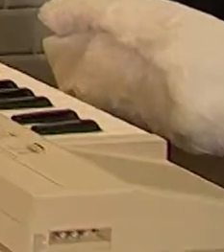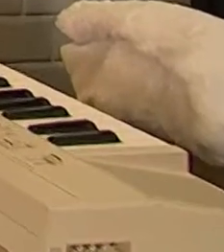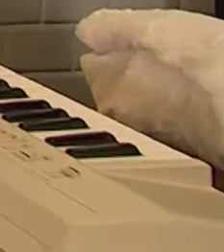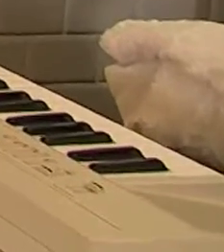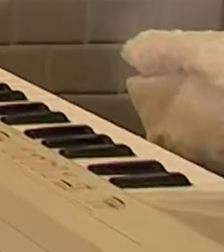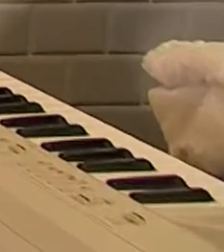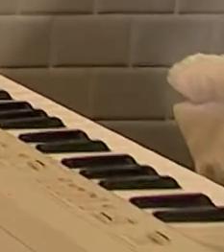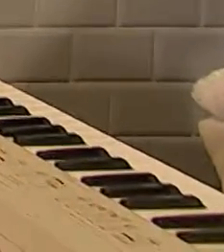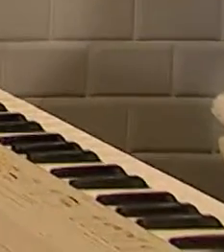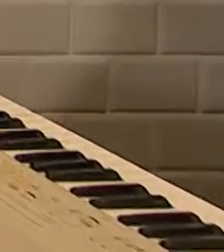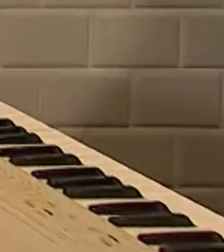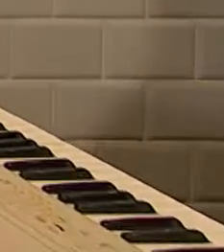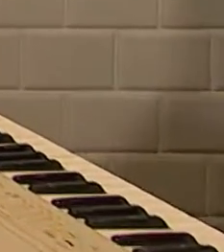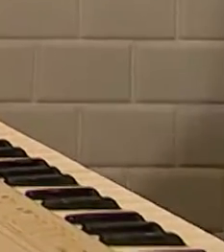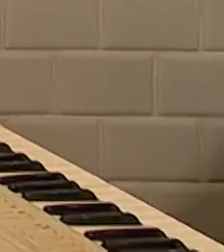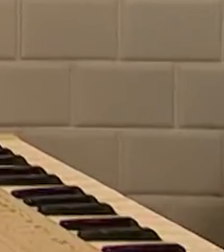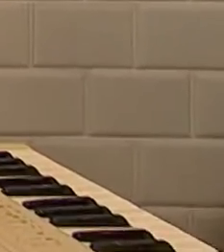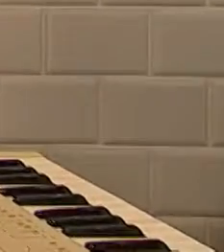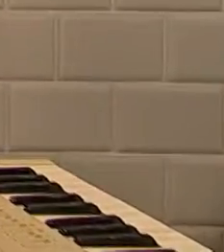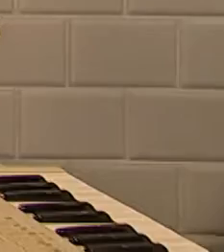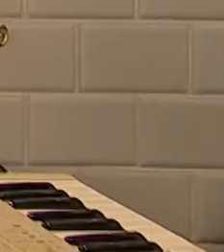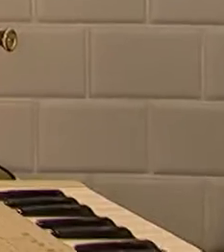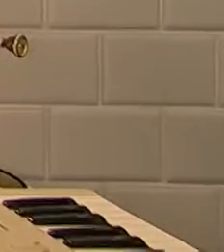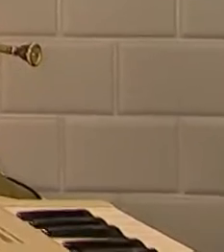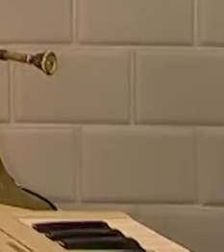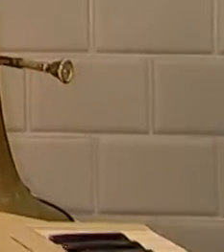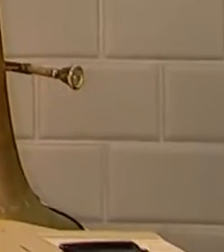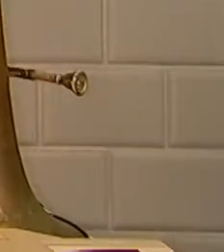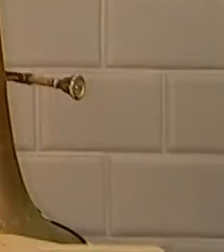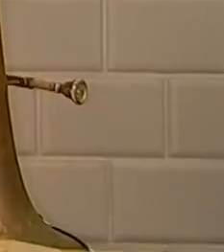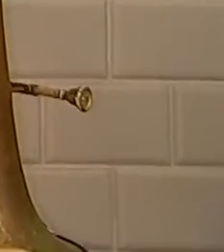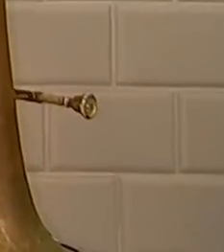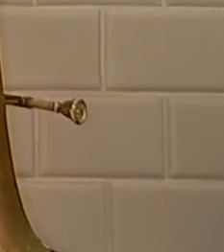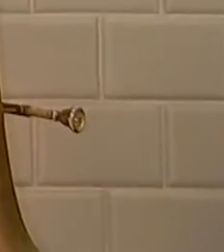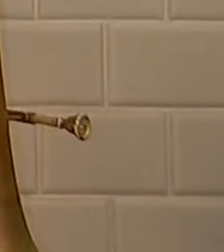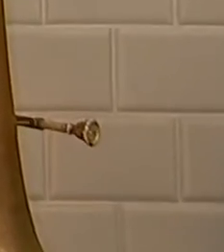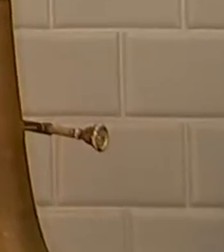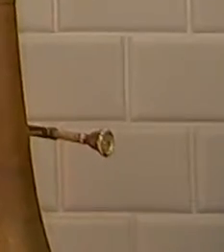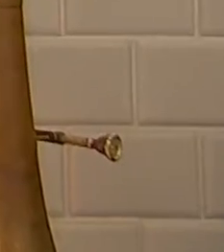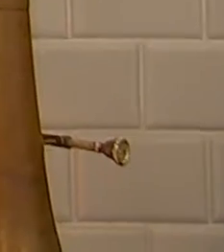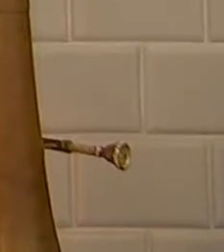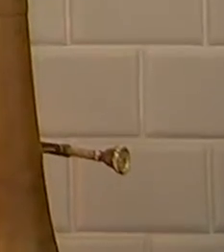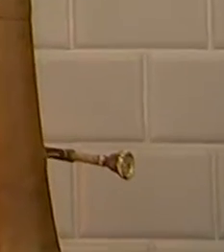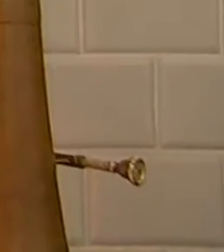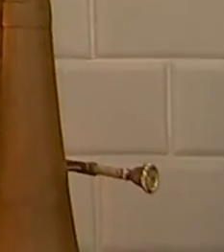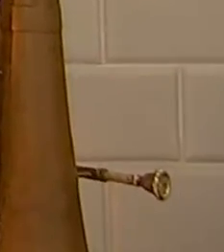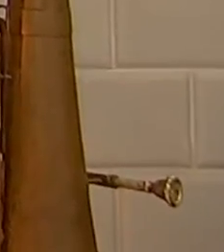It's messing with my brain on you. Lift me up a thousand times, but when you hit, it hurts like